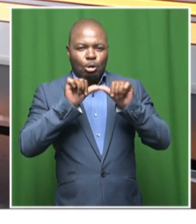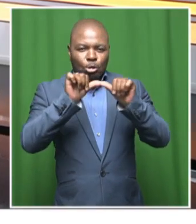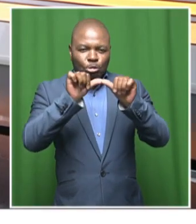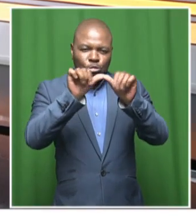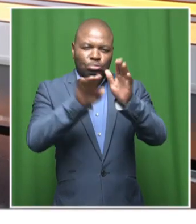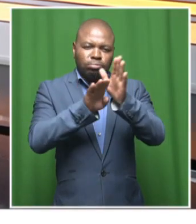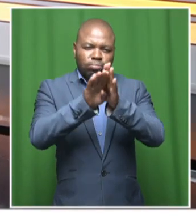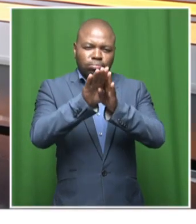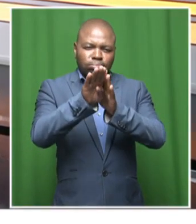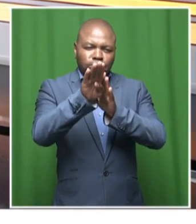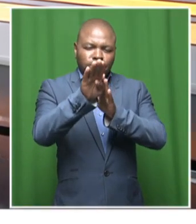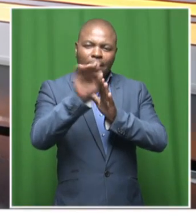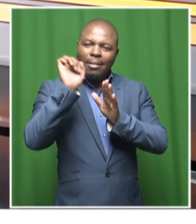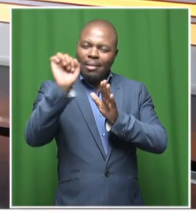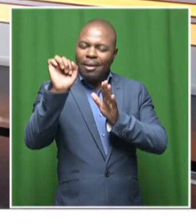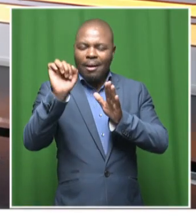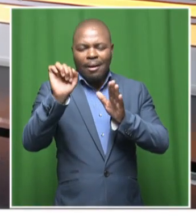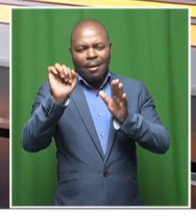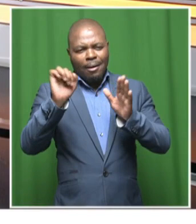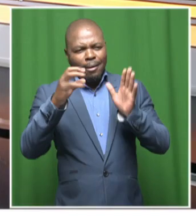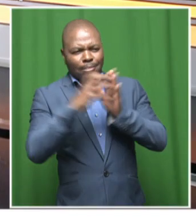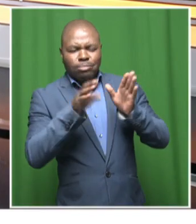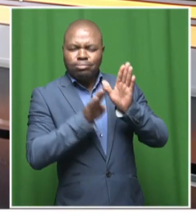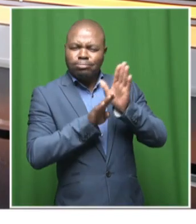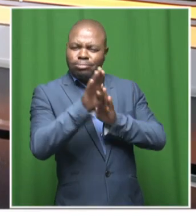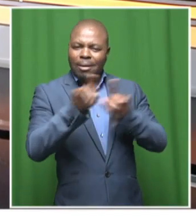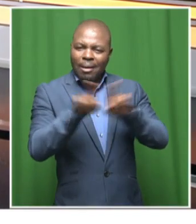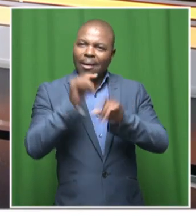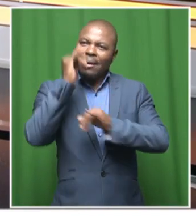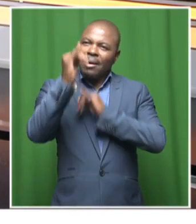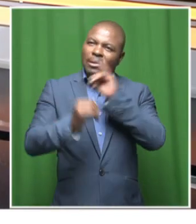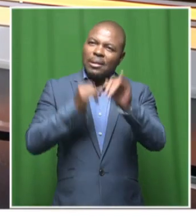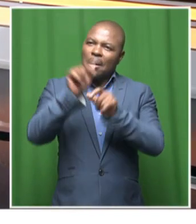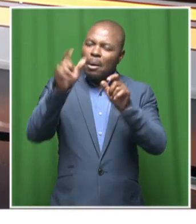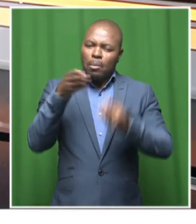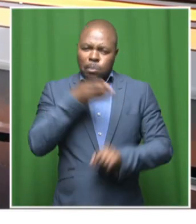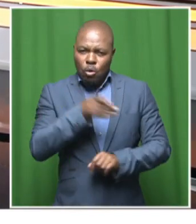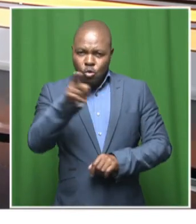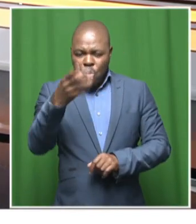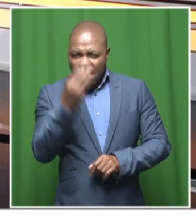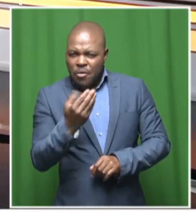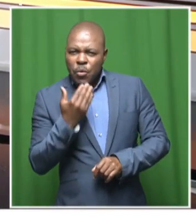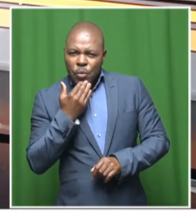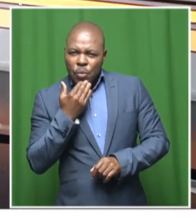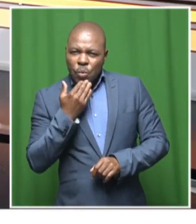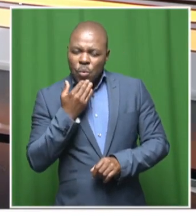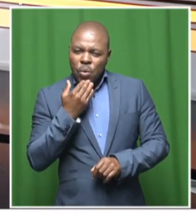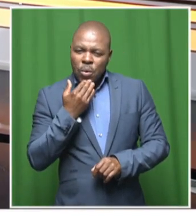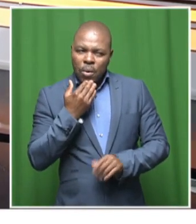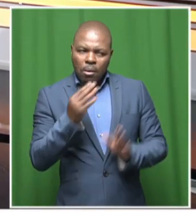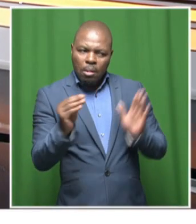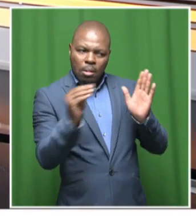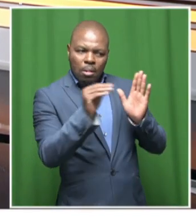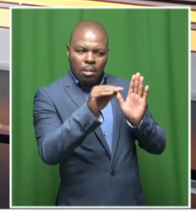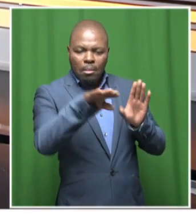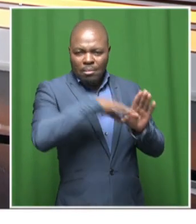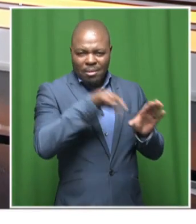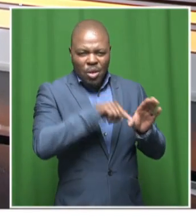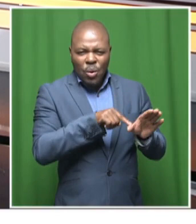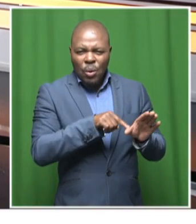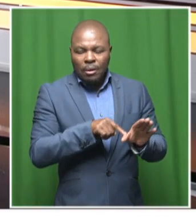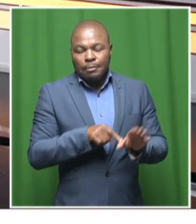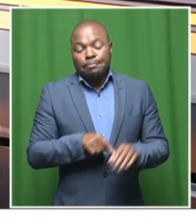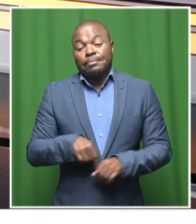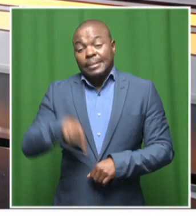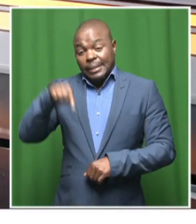their brands. So we're also looking at other international artists. Who do you have planned to be a part of the lineup? So this